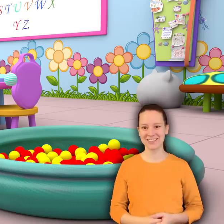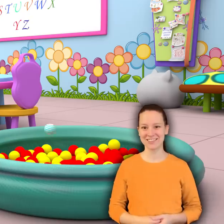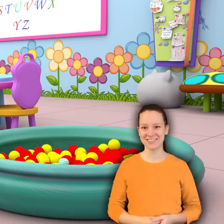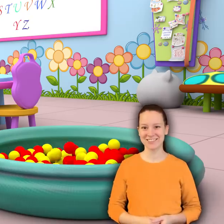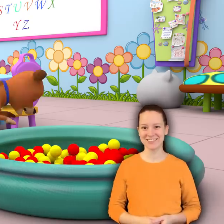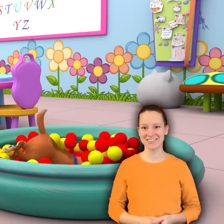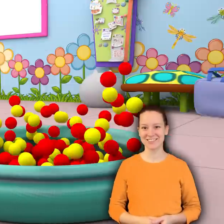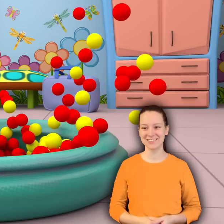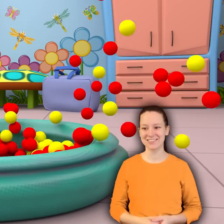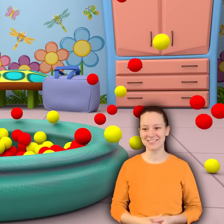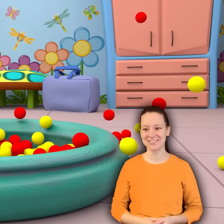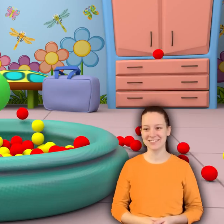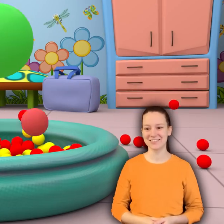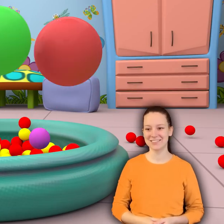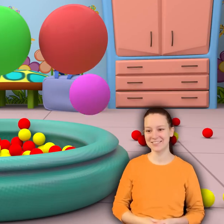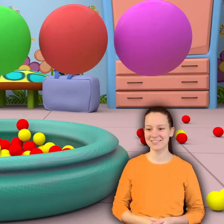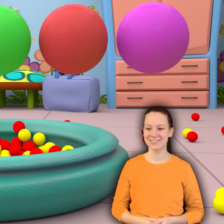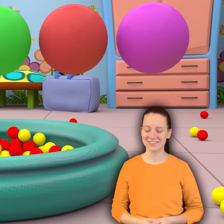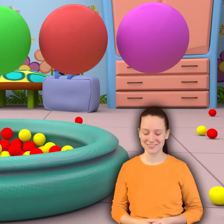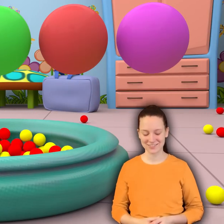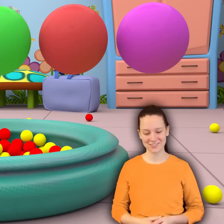thank you bingo